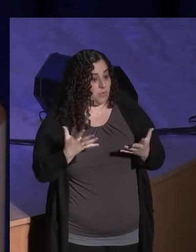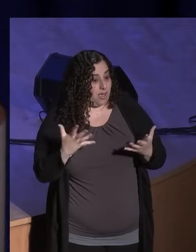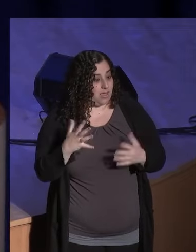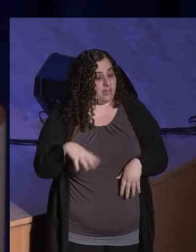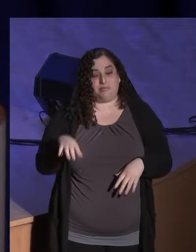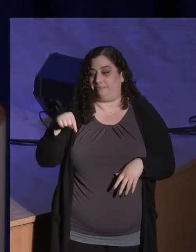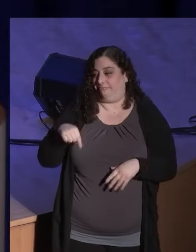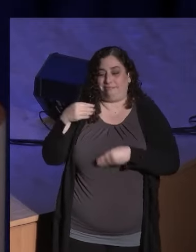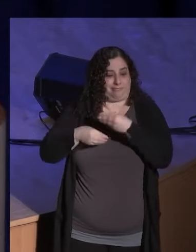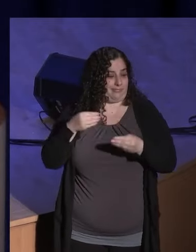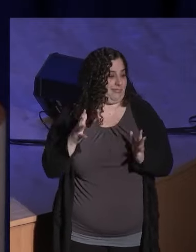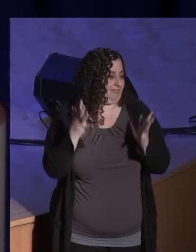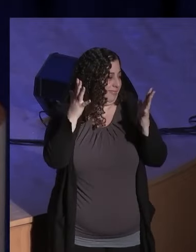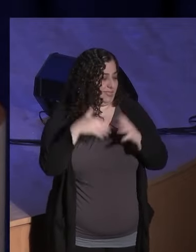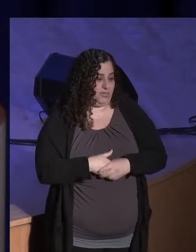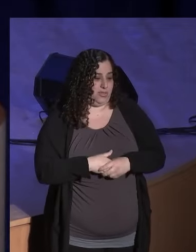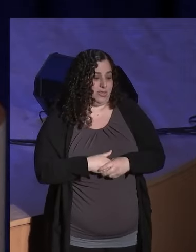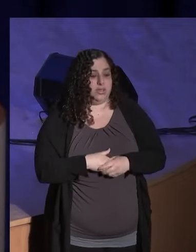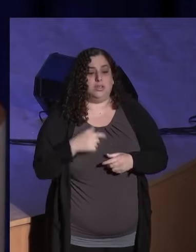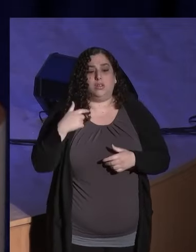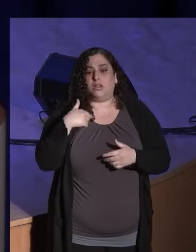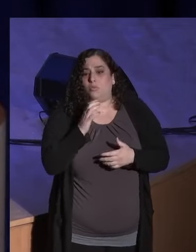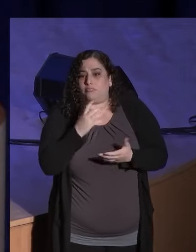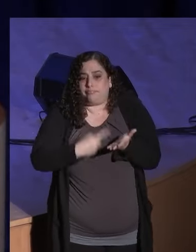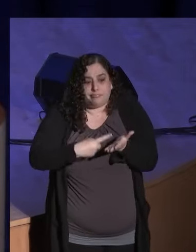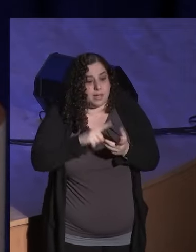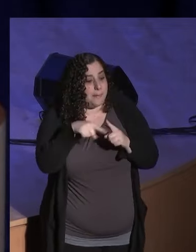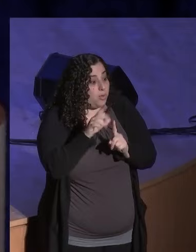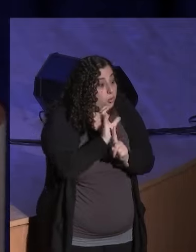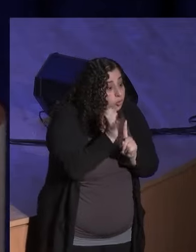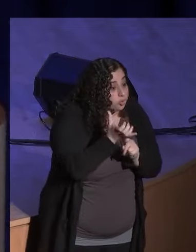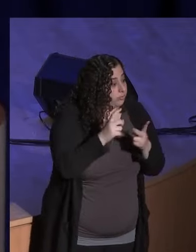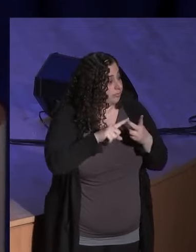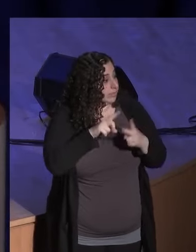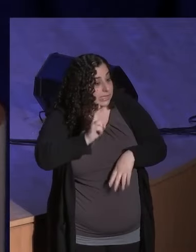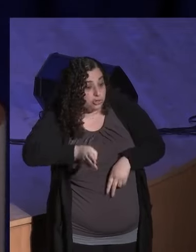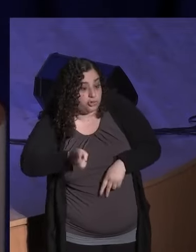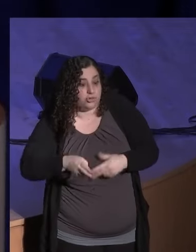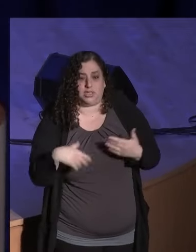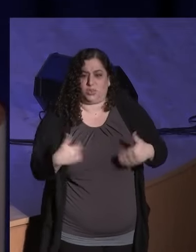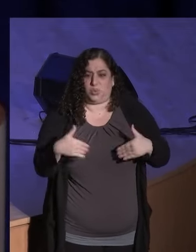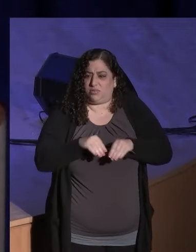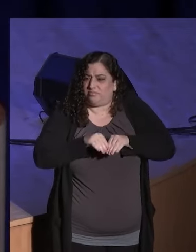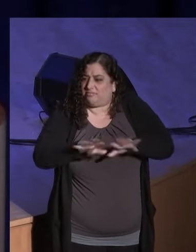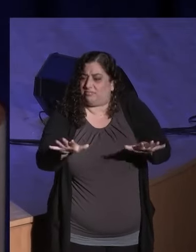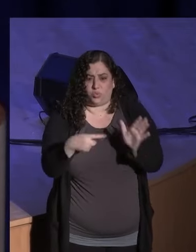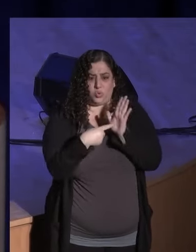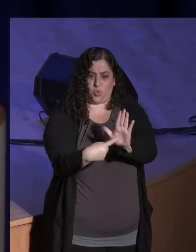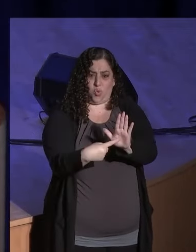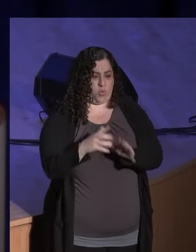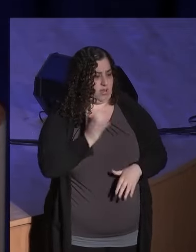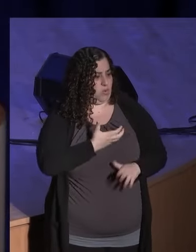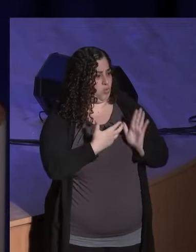of Indigenous people and communities of the Western Hemisphere. We're excited to welcome to our